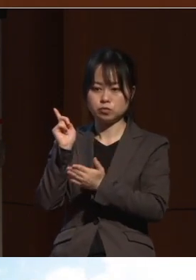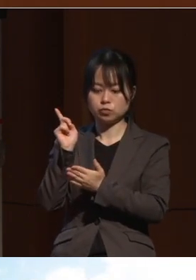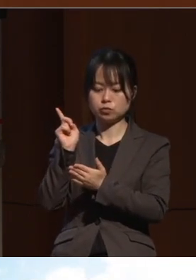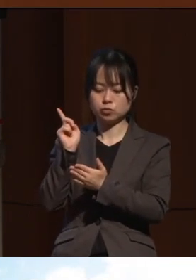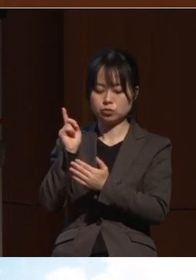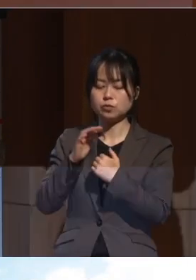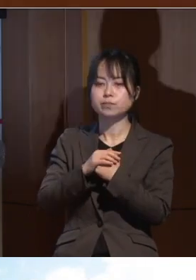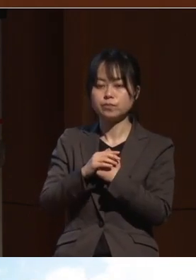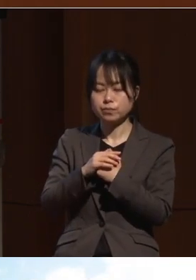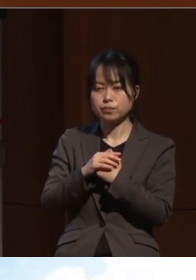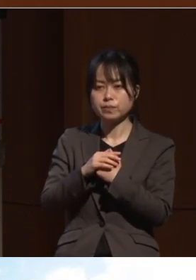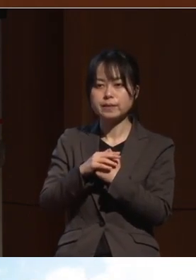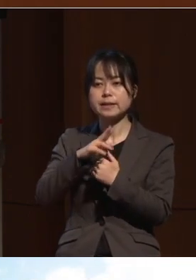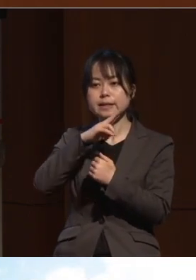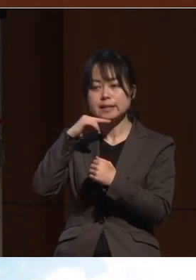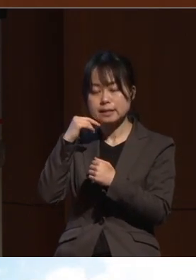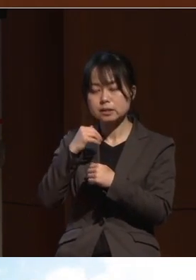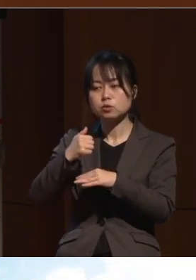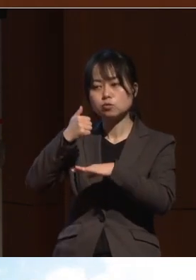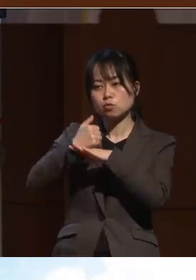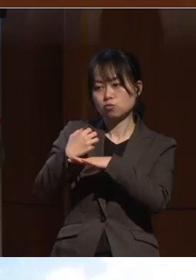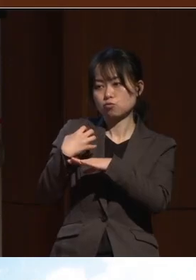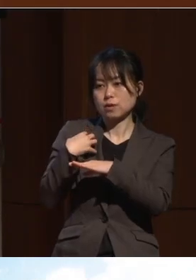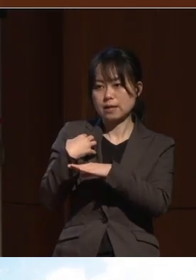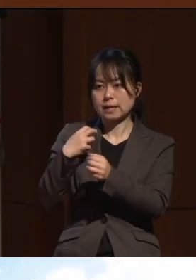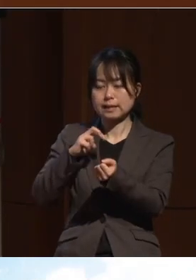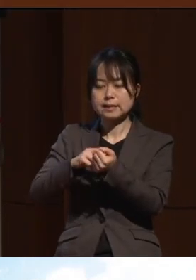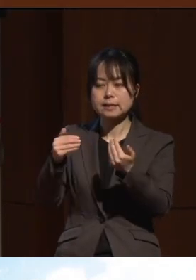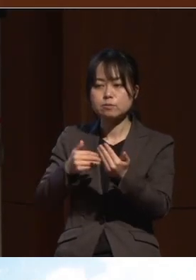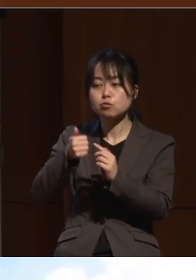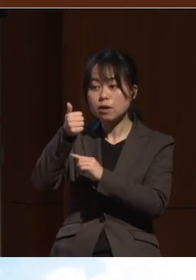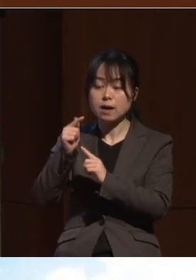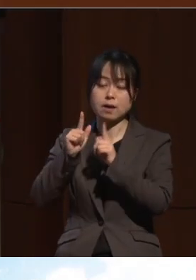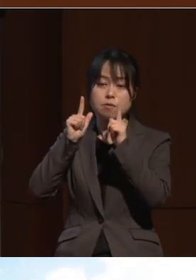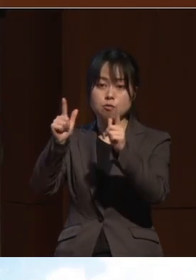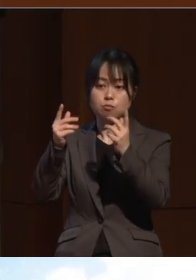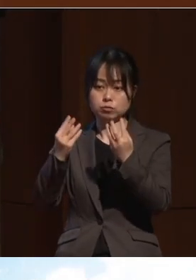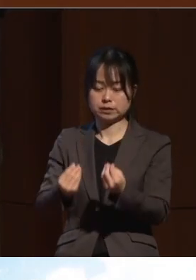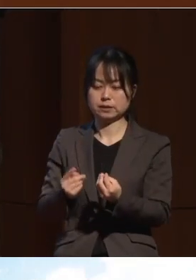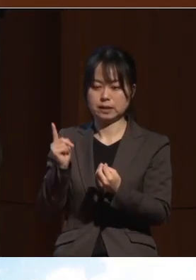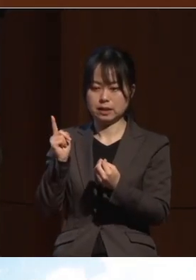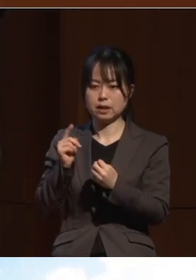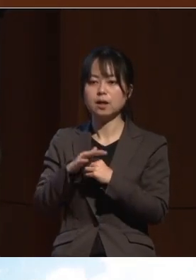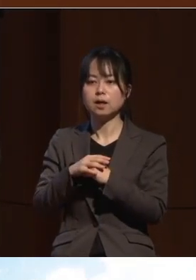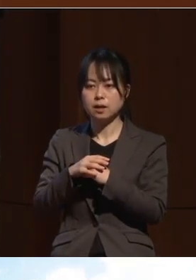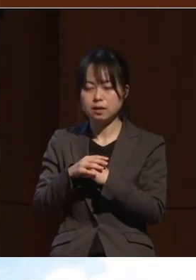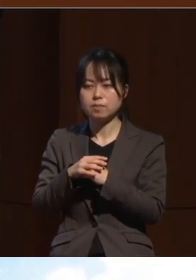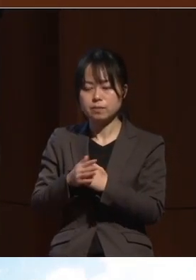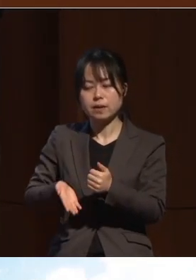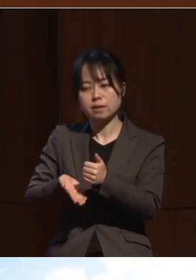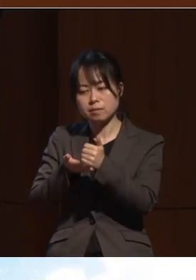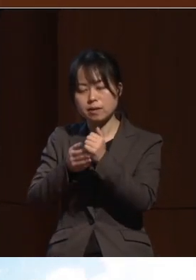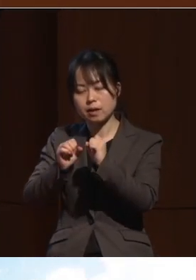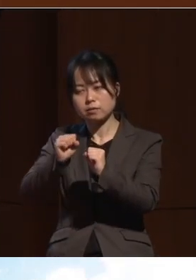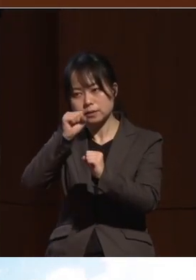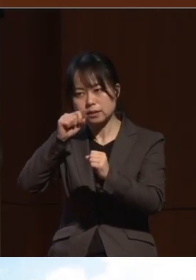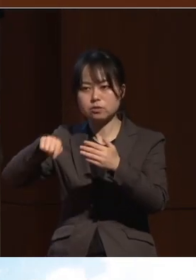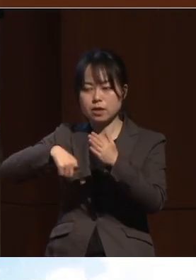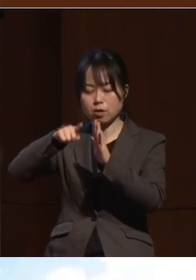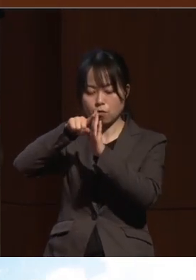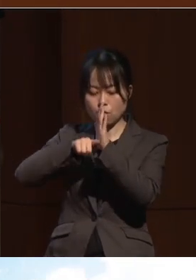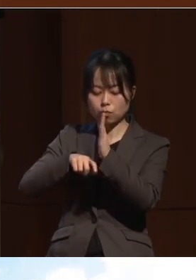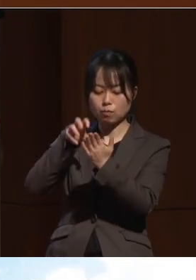UK. And the key recommendations from that report are listed on the slide. Some reflections, I think, are that one of